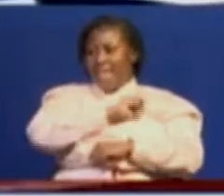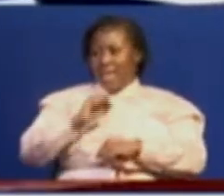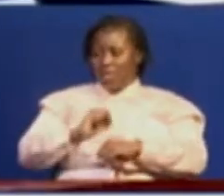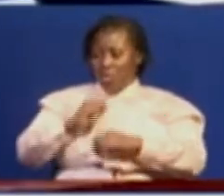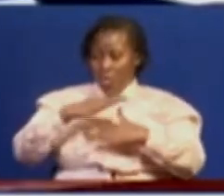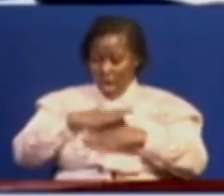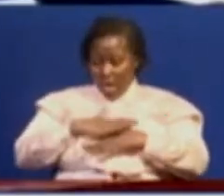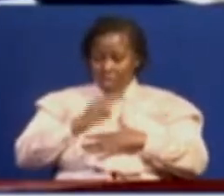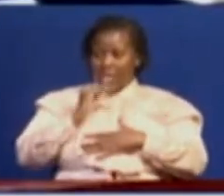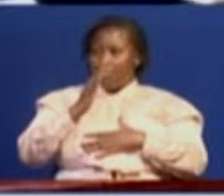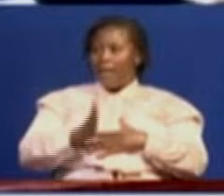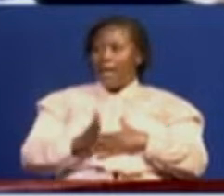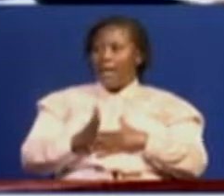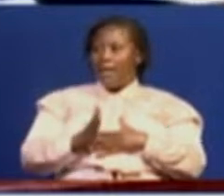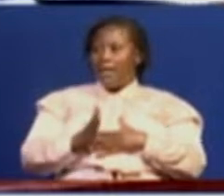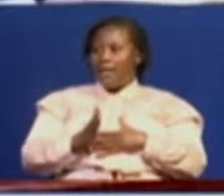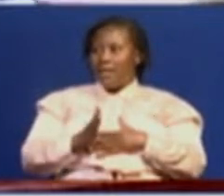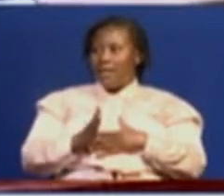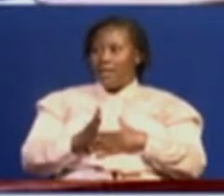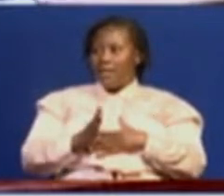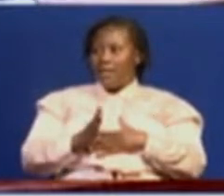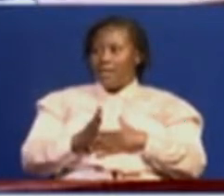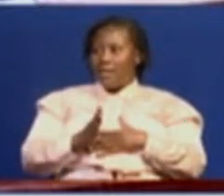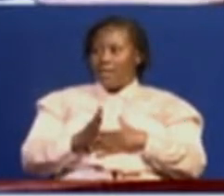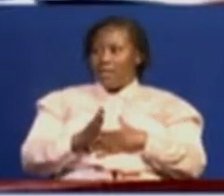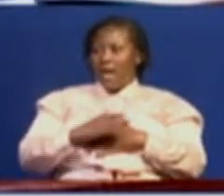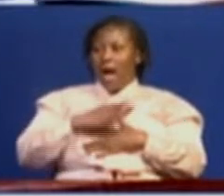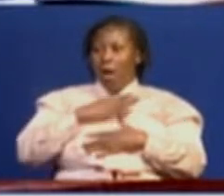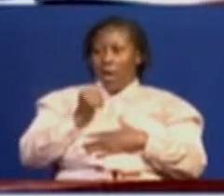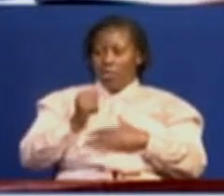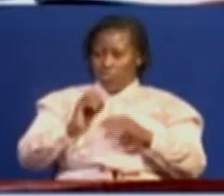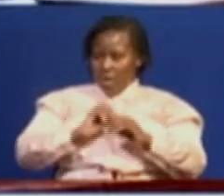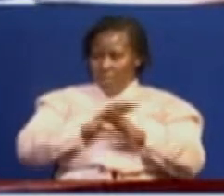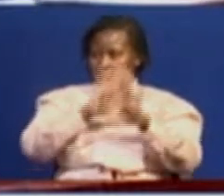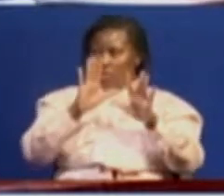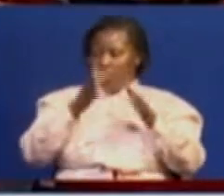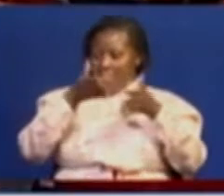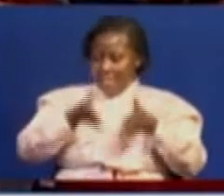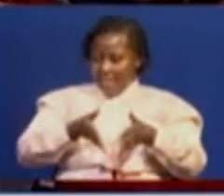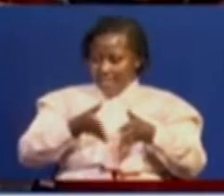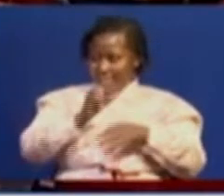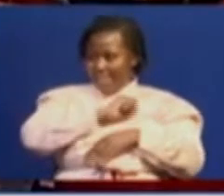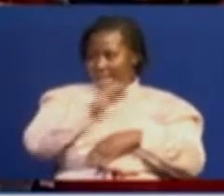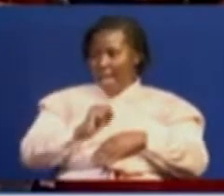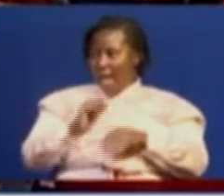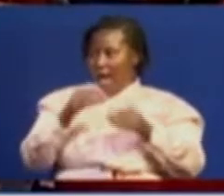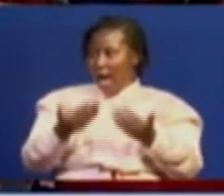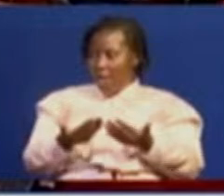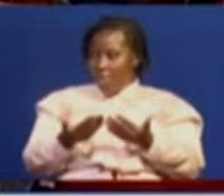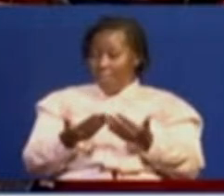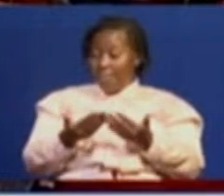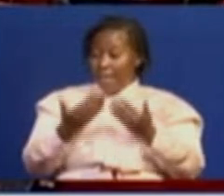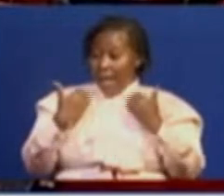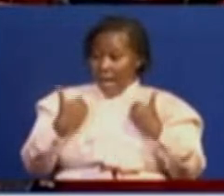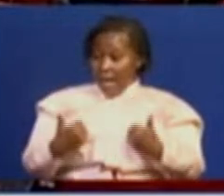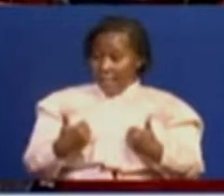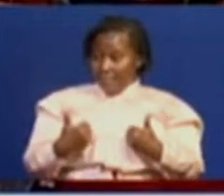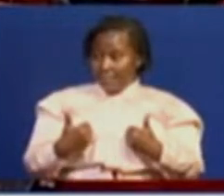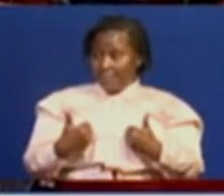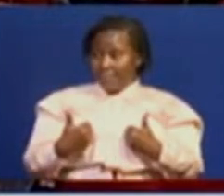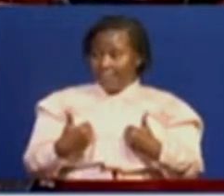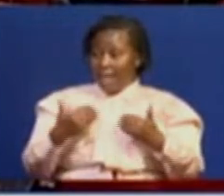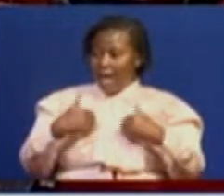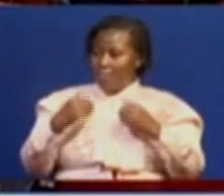Senate, Honorable Speaker, I would want to clarify to this Senate that